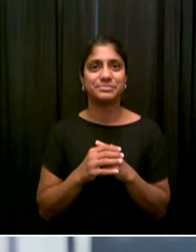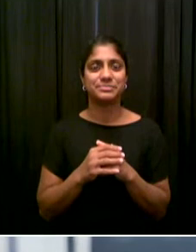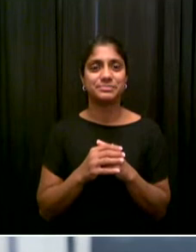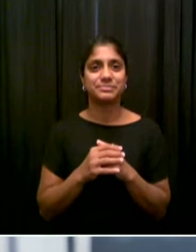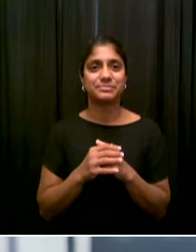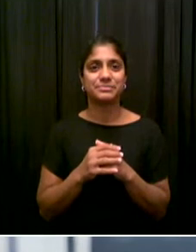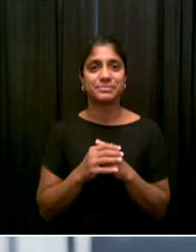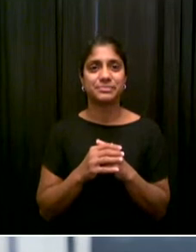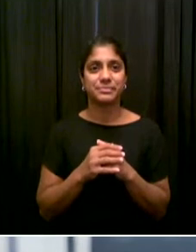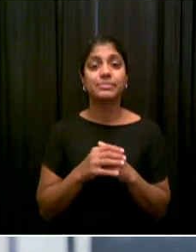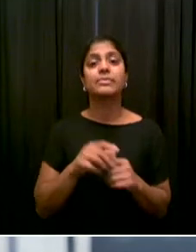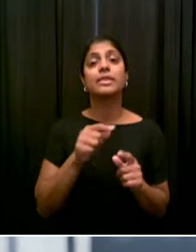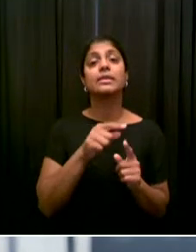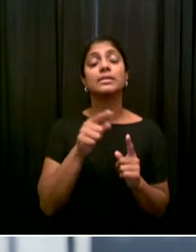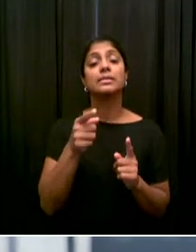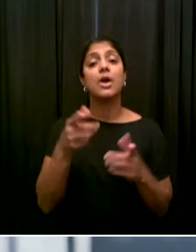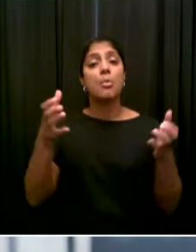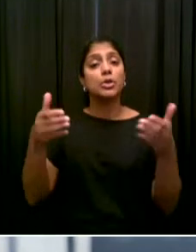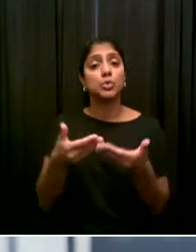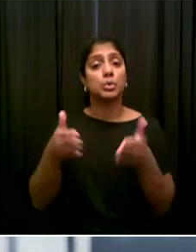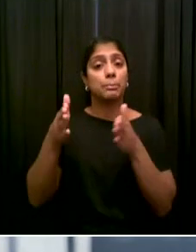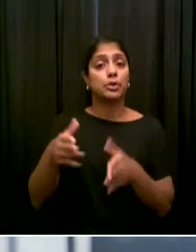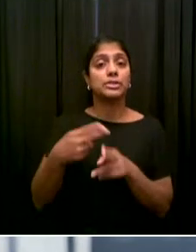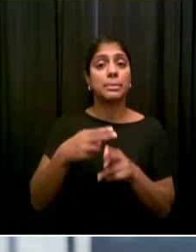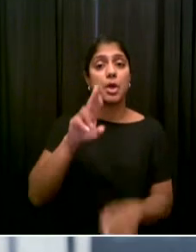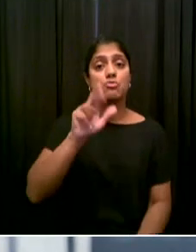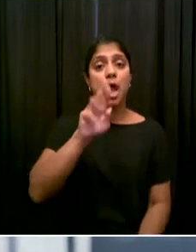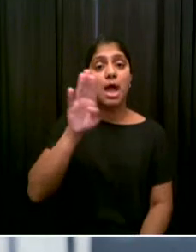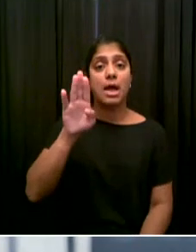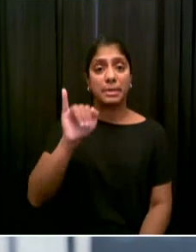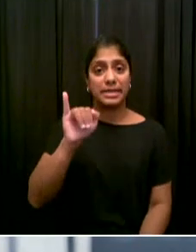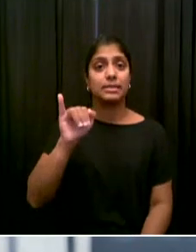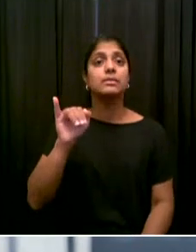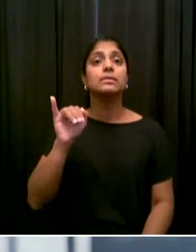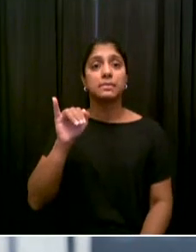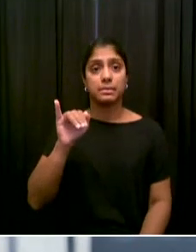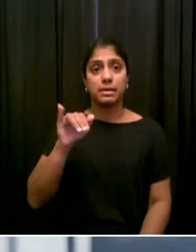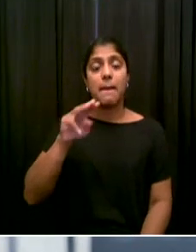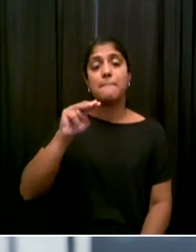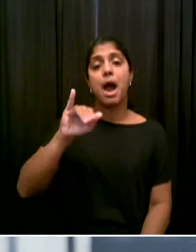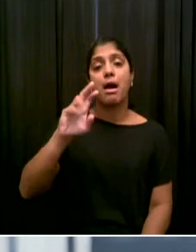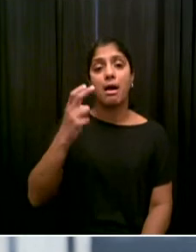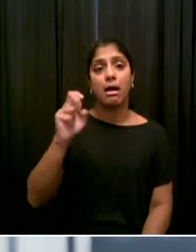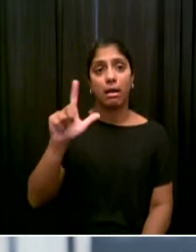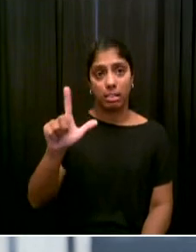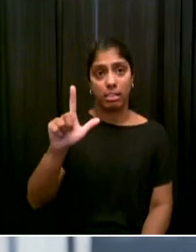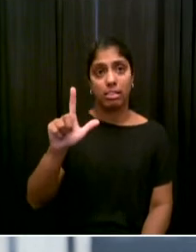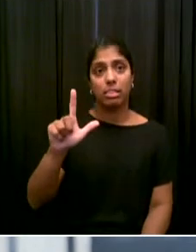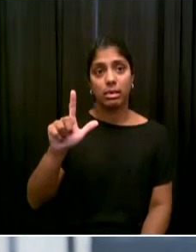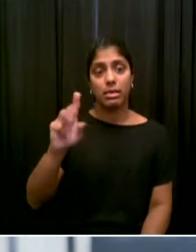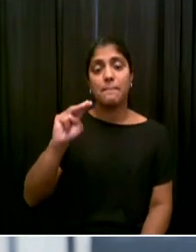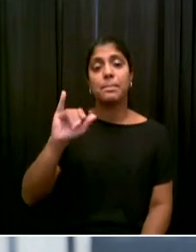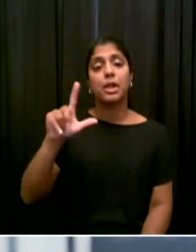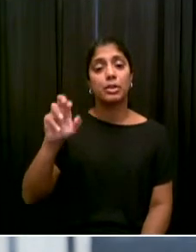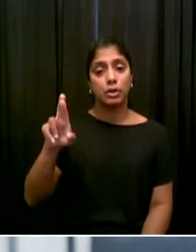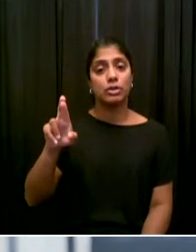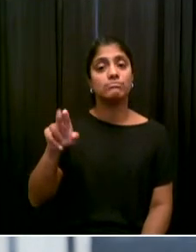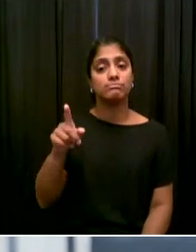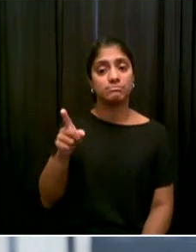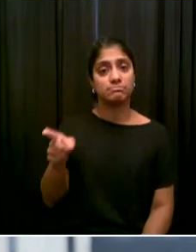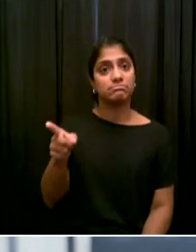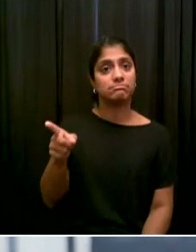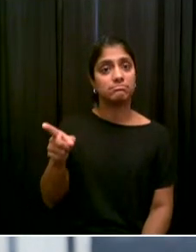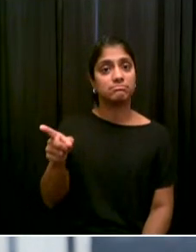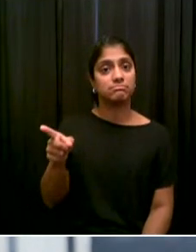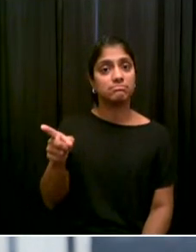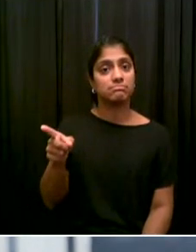is a personally very, very important moment to me to be able to thank him on behalf of the people in New York City, because I have known him going back